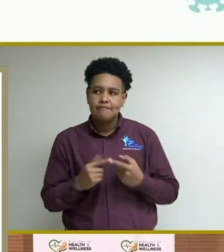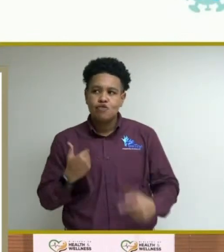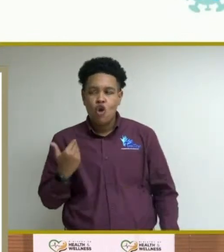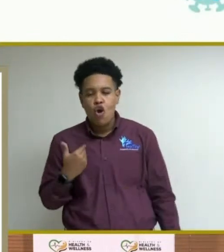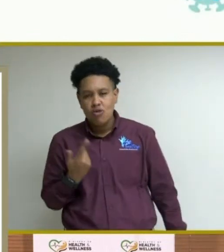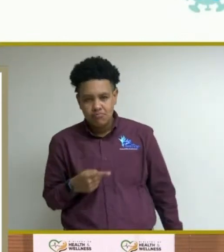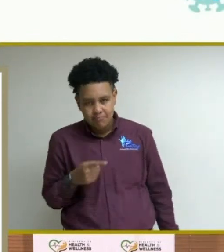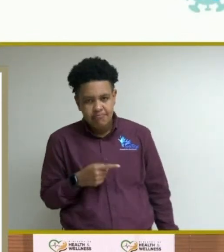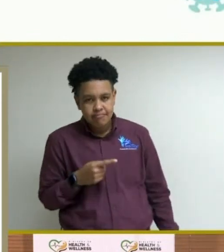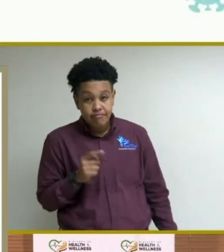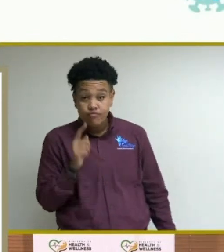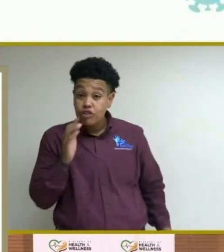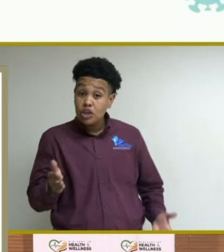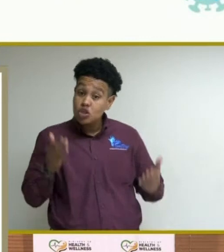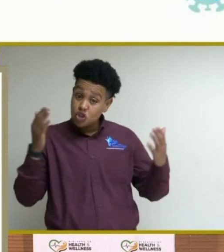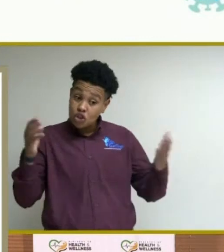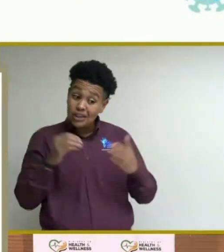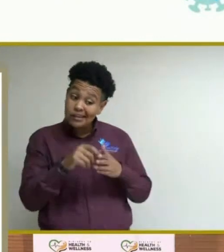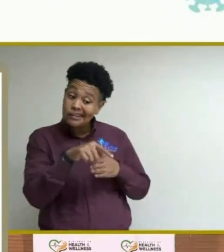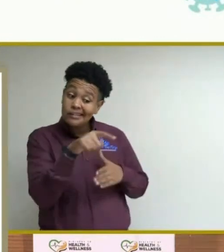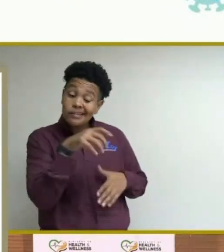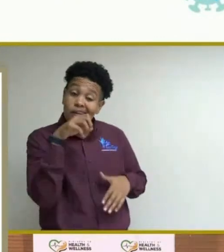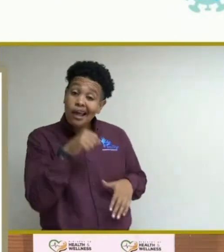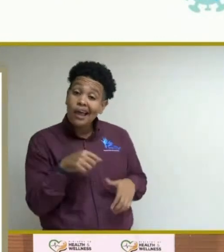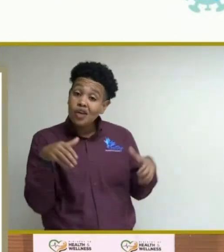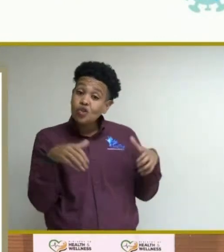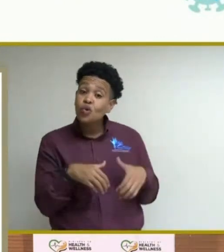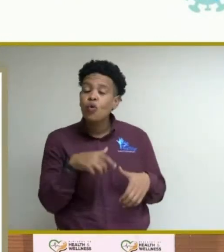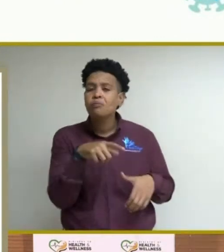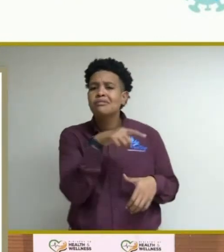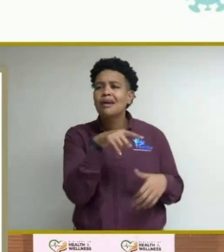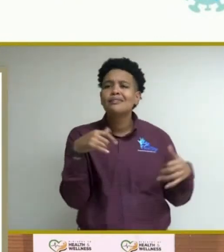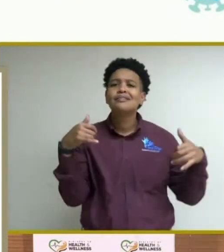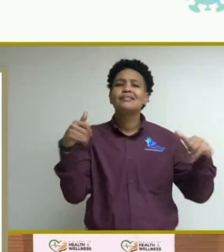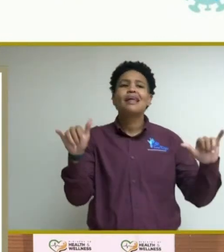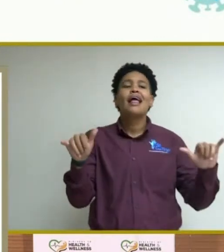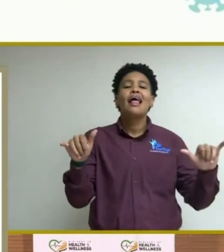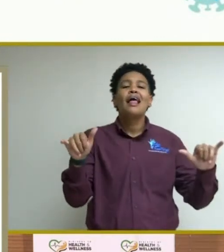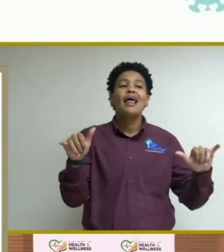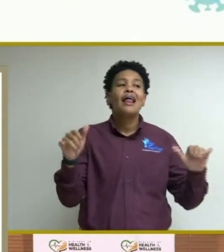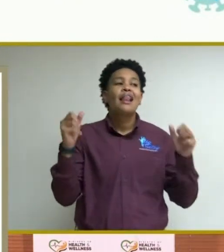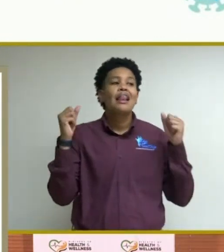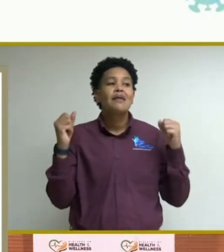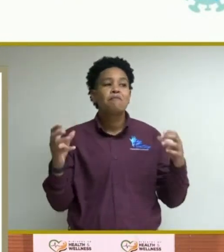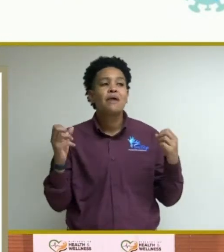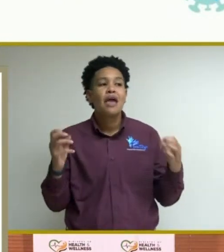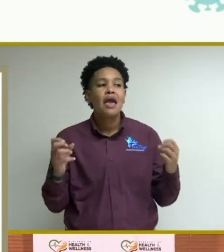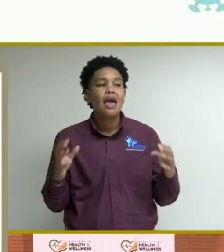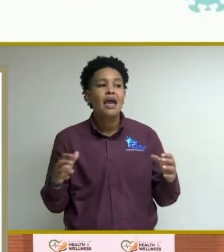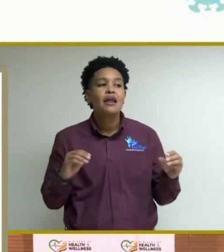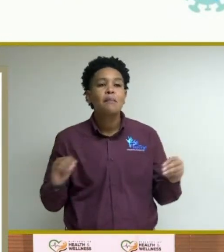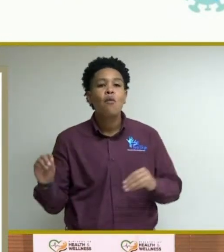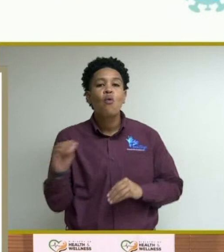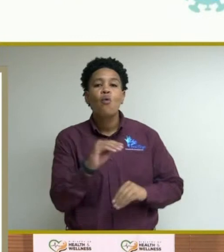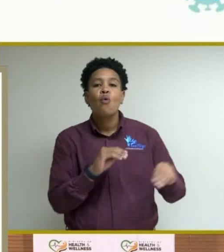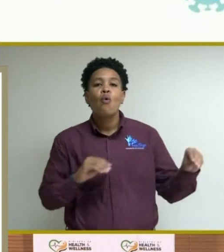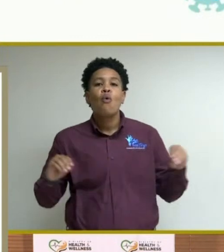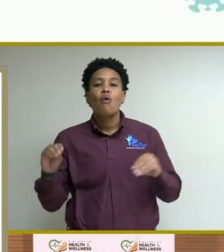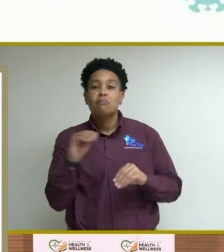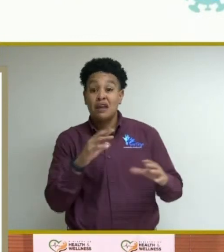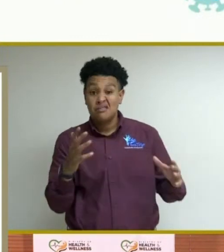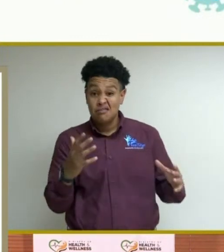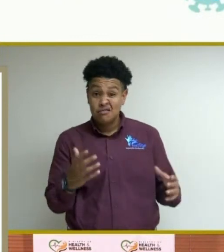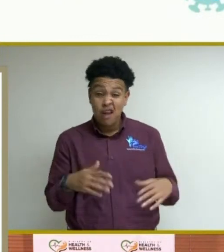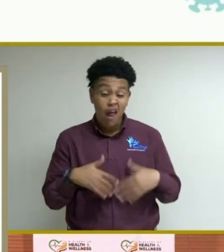this suggests that within this age group, there's still quite a bit of movement, quite a bit